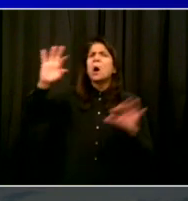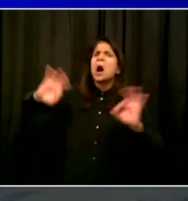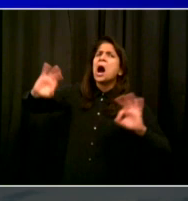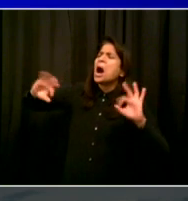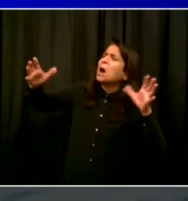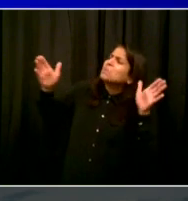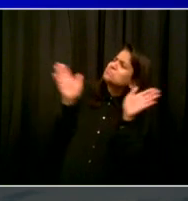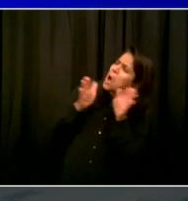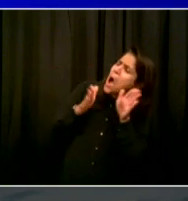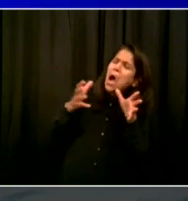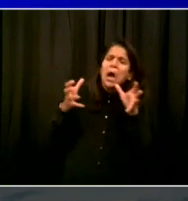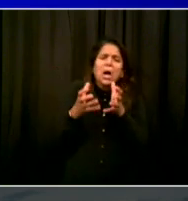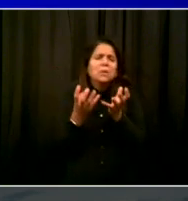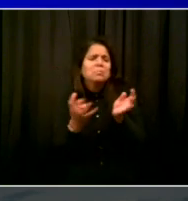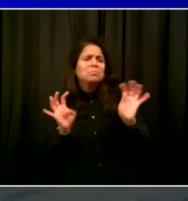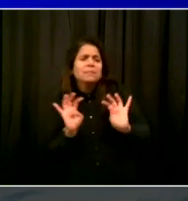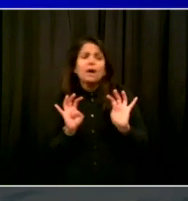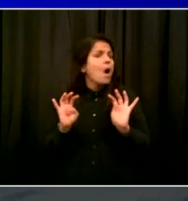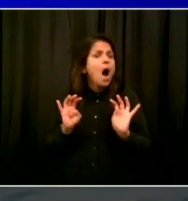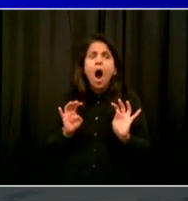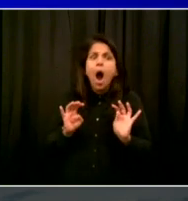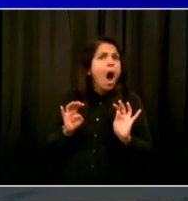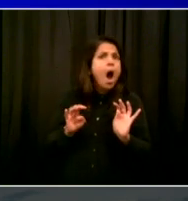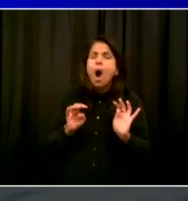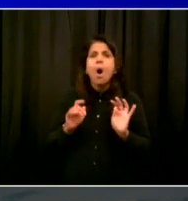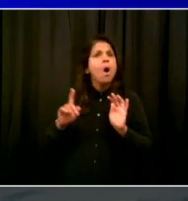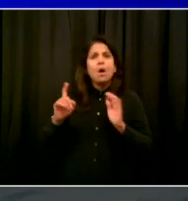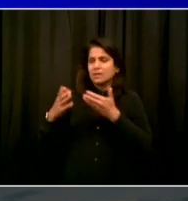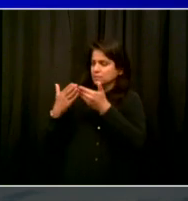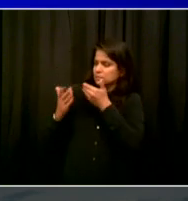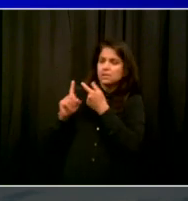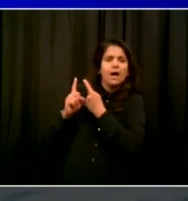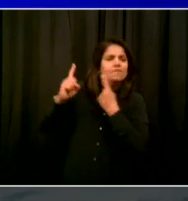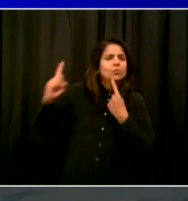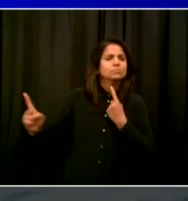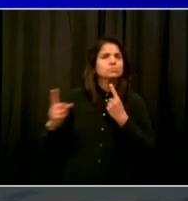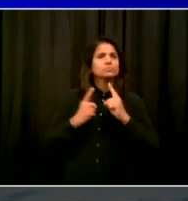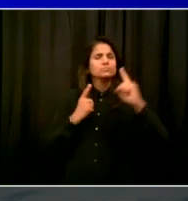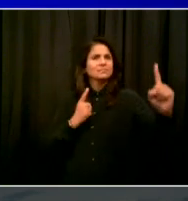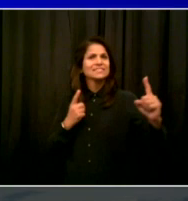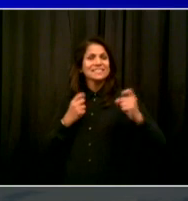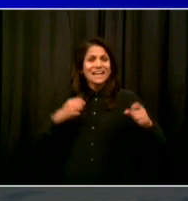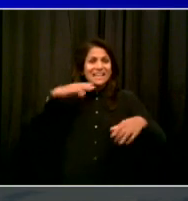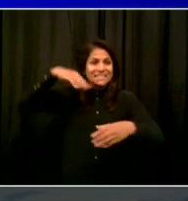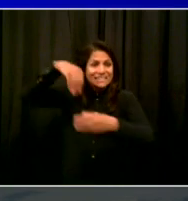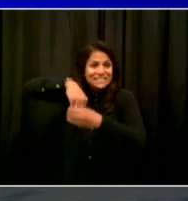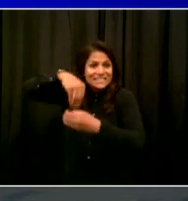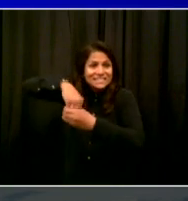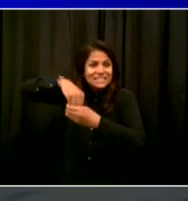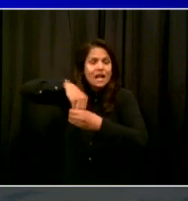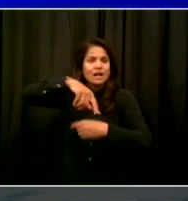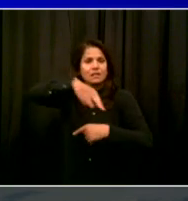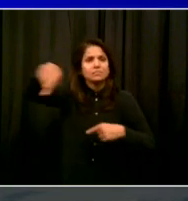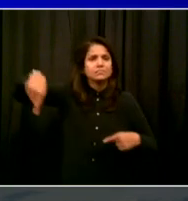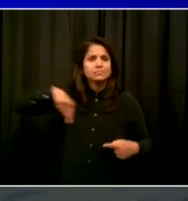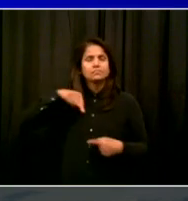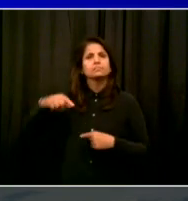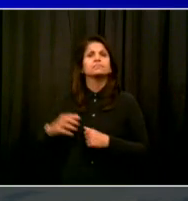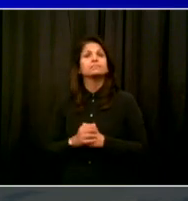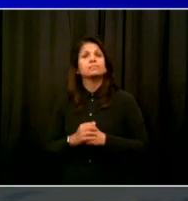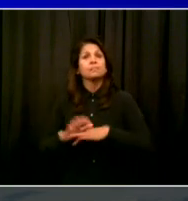air, conditions that we know for most respiratory viruses, like the